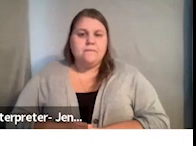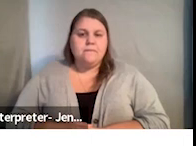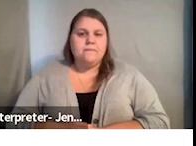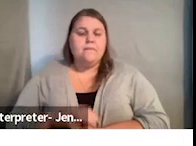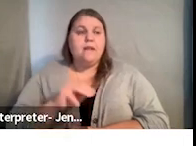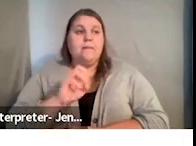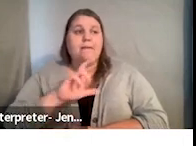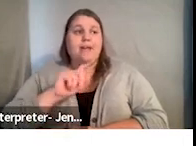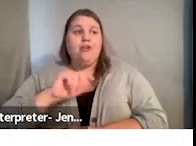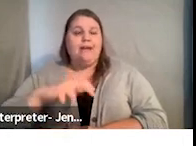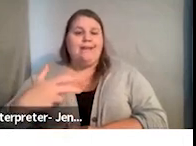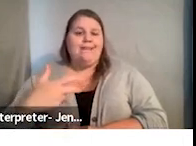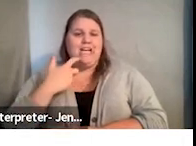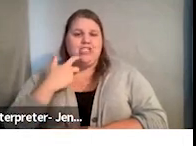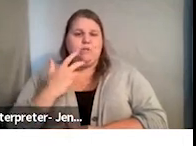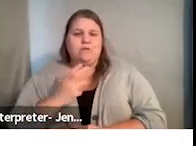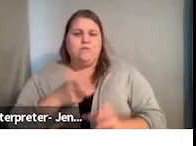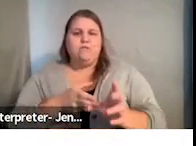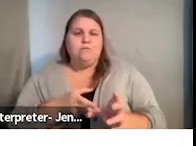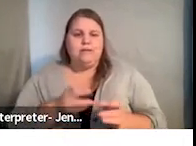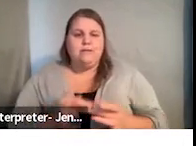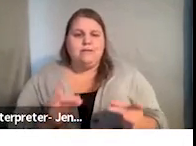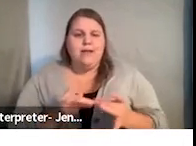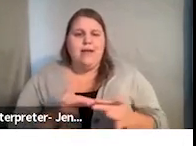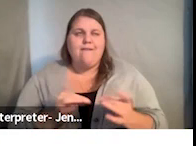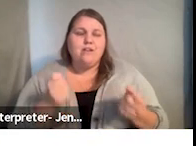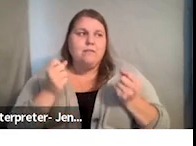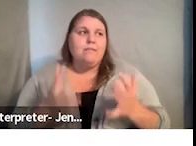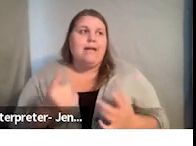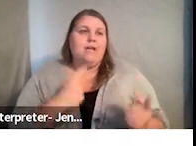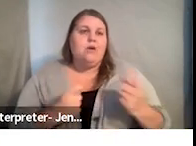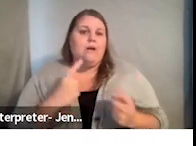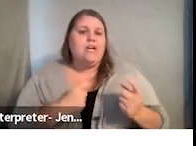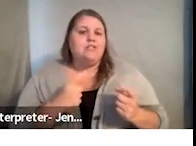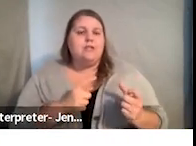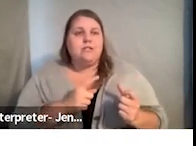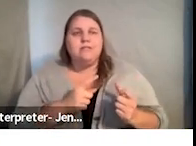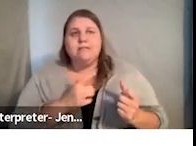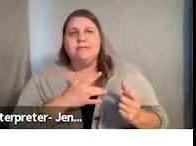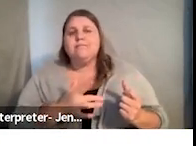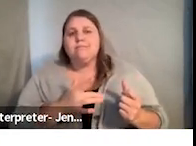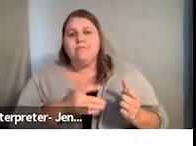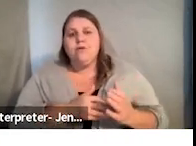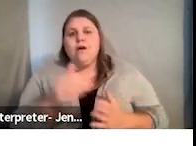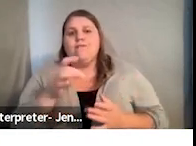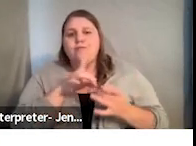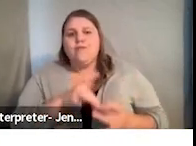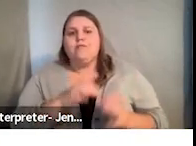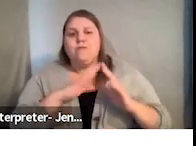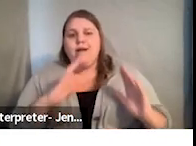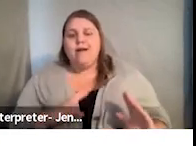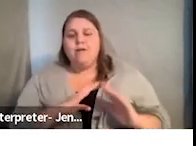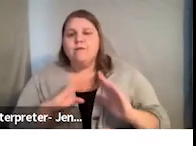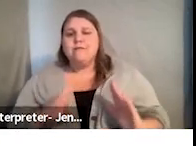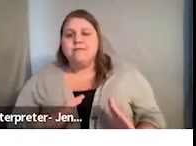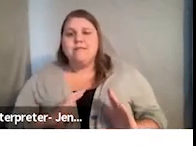Meredith, I just want to jump in and say that I get so many questions, a continuum of areas touching housing. Obviously,